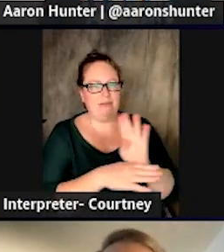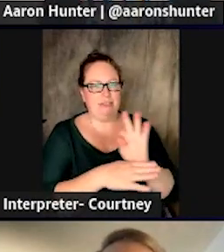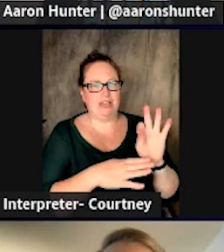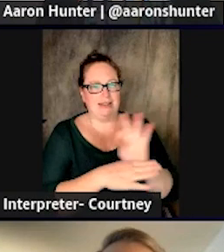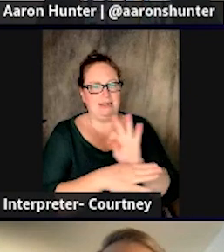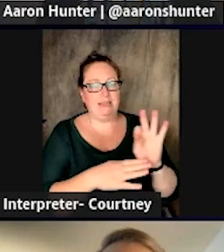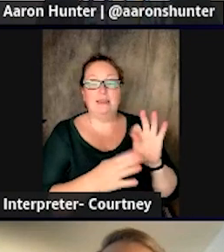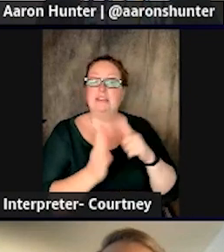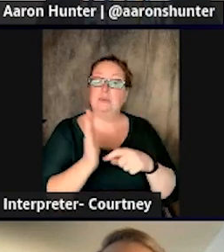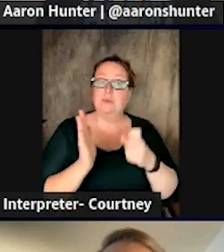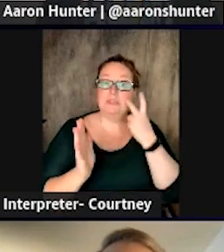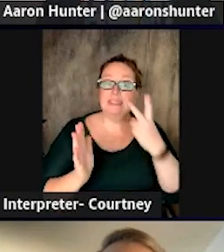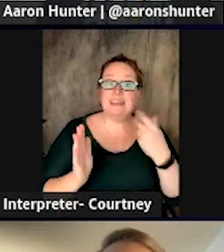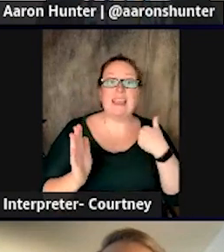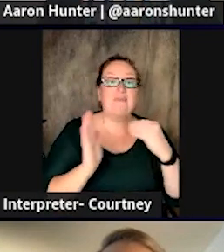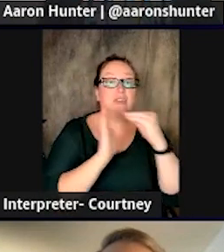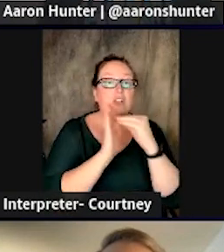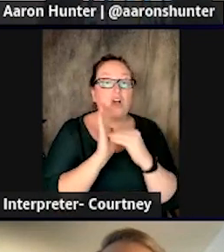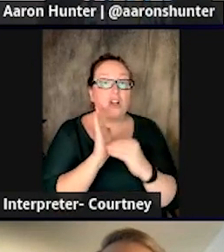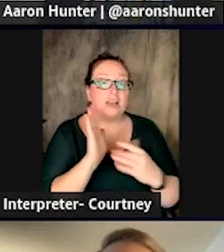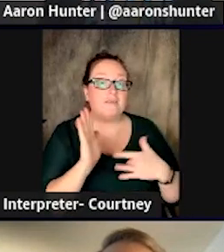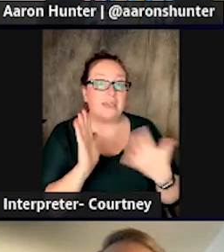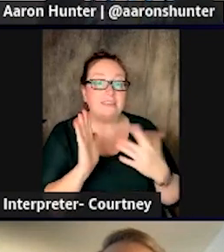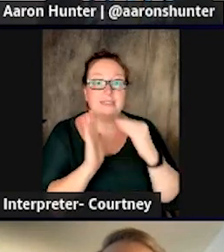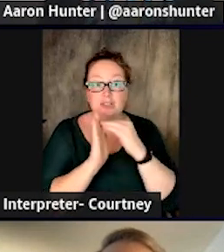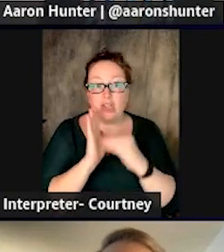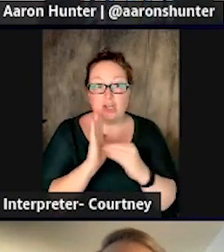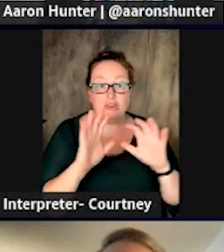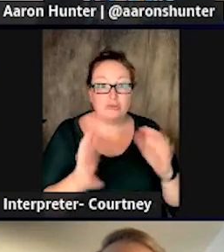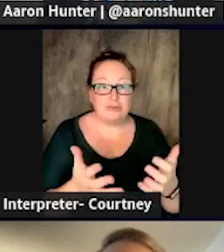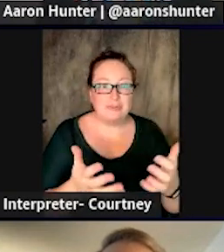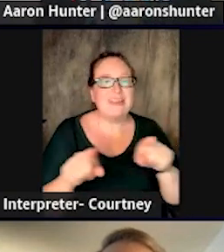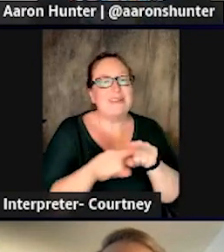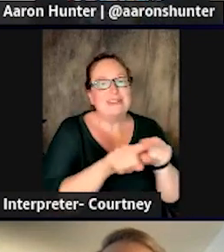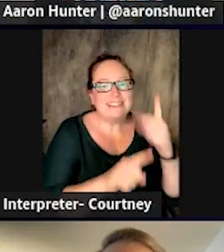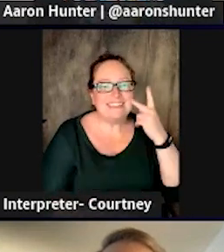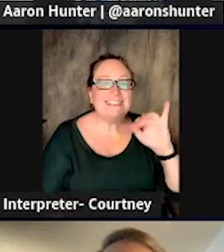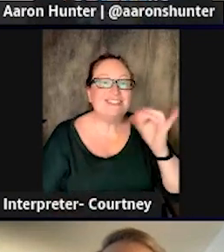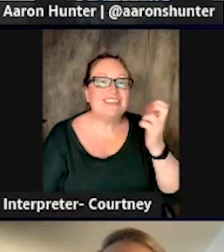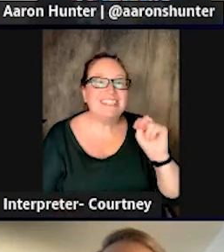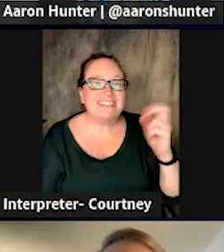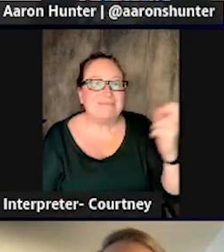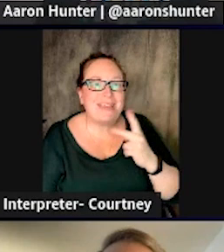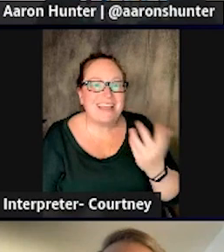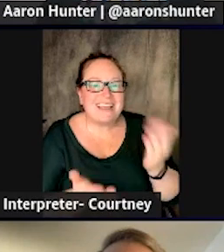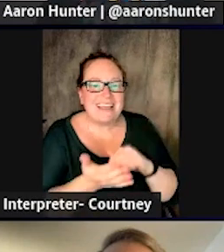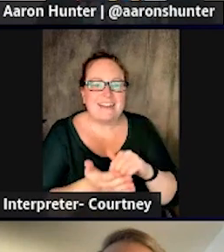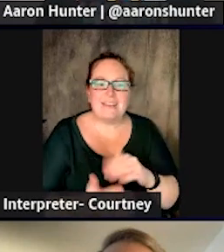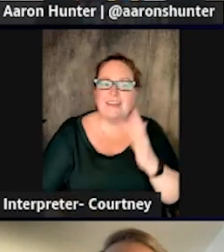here is we have these log events, the log groups, and I also see Jillian is back again. Hey, Jillian. Oh, my internet.